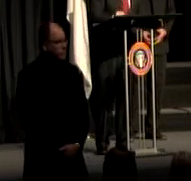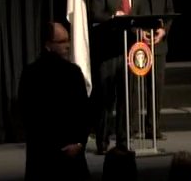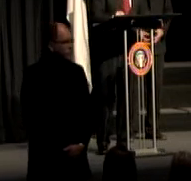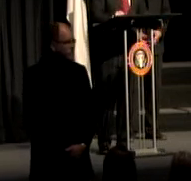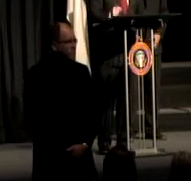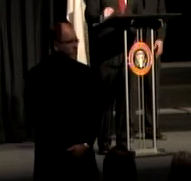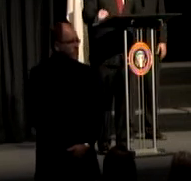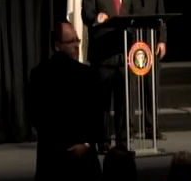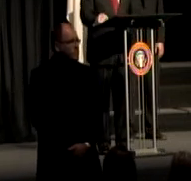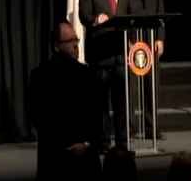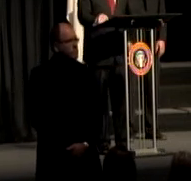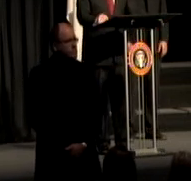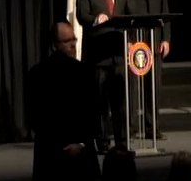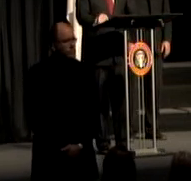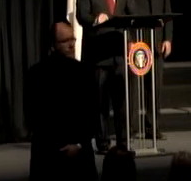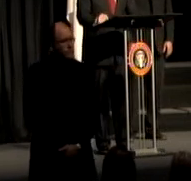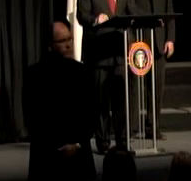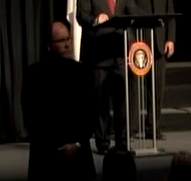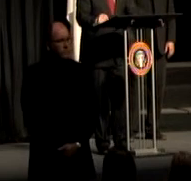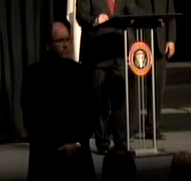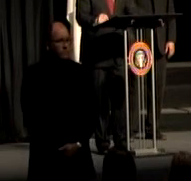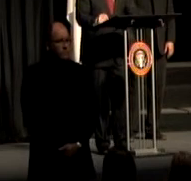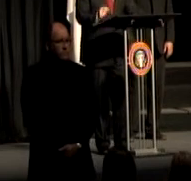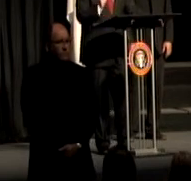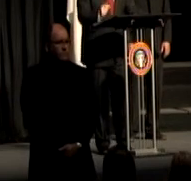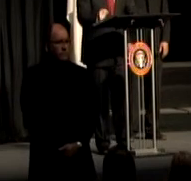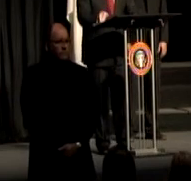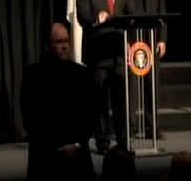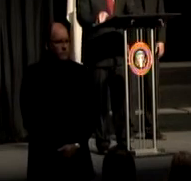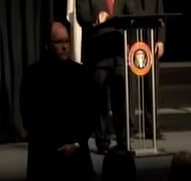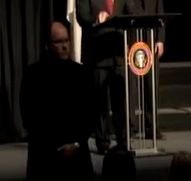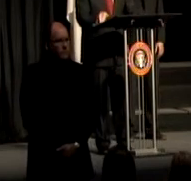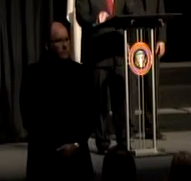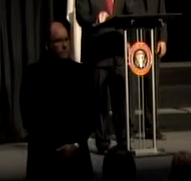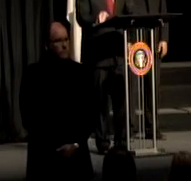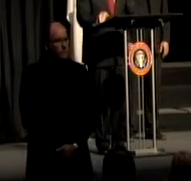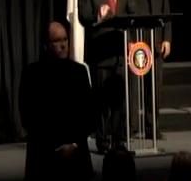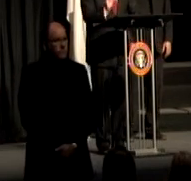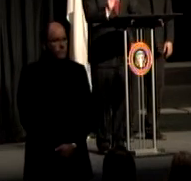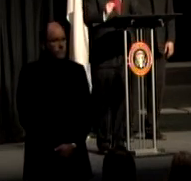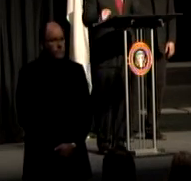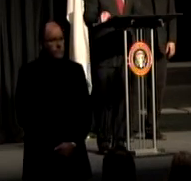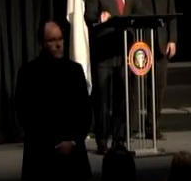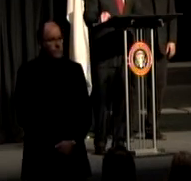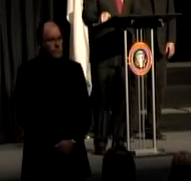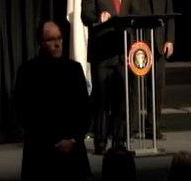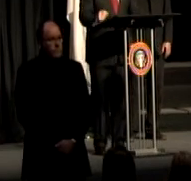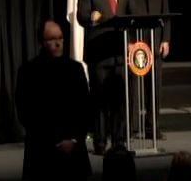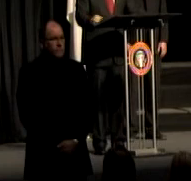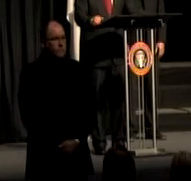called to do it I want to give to you a future a future of power